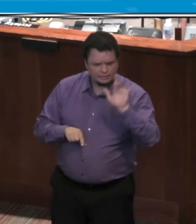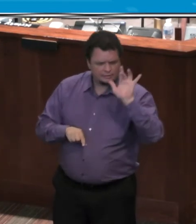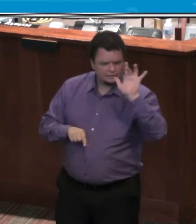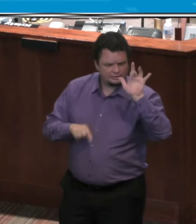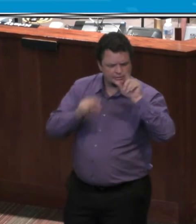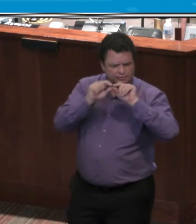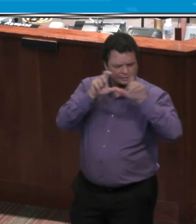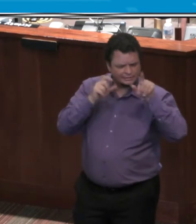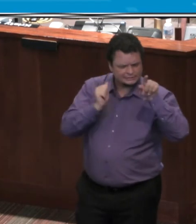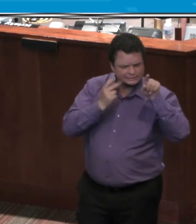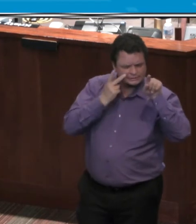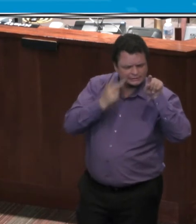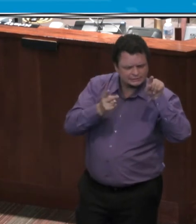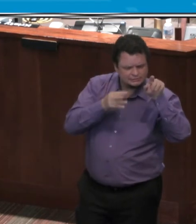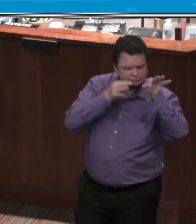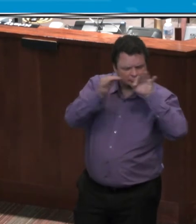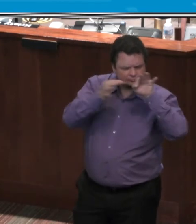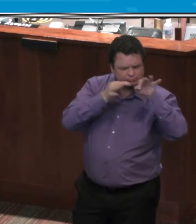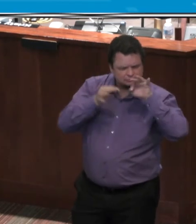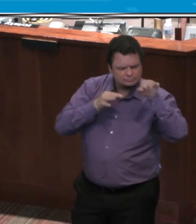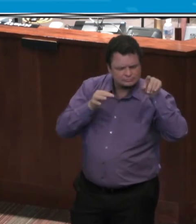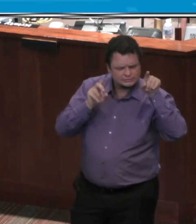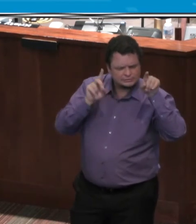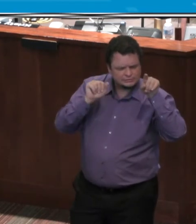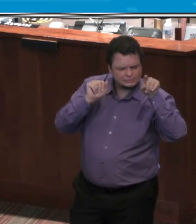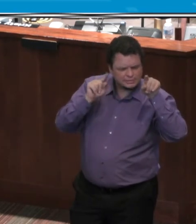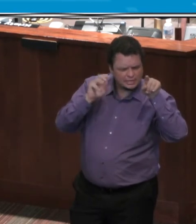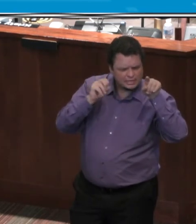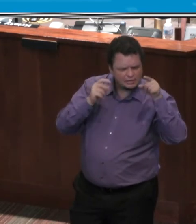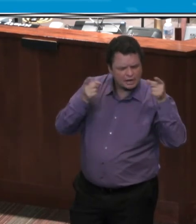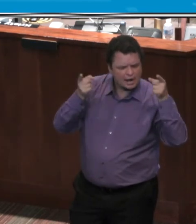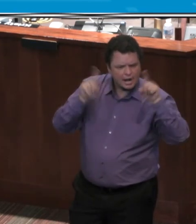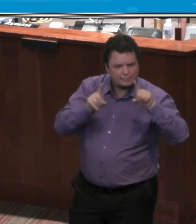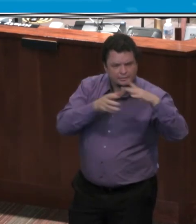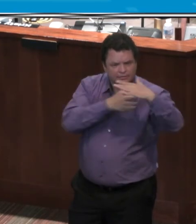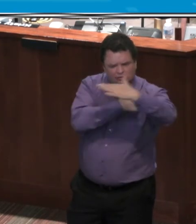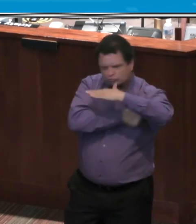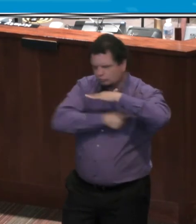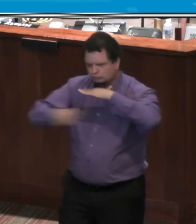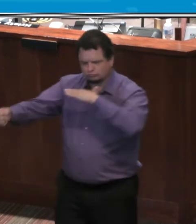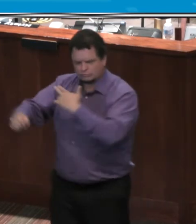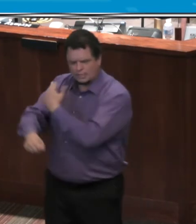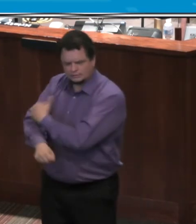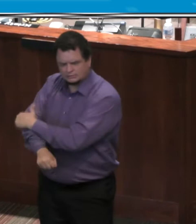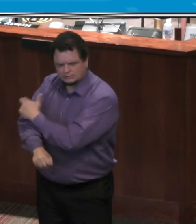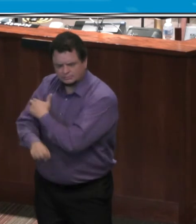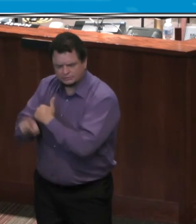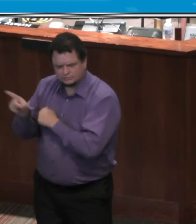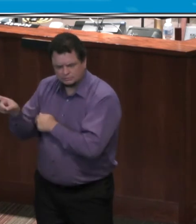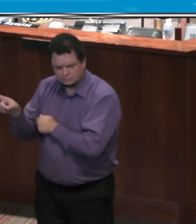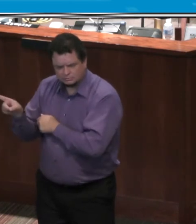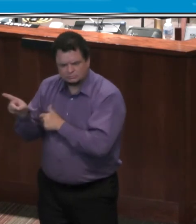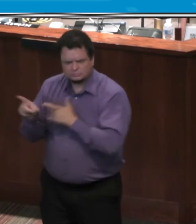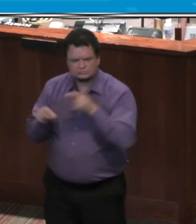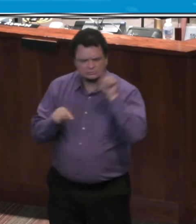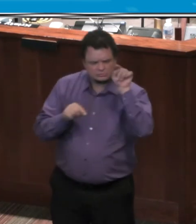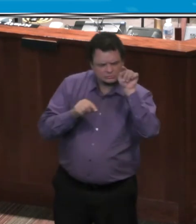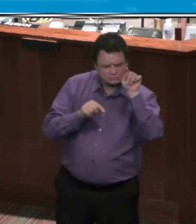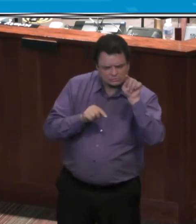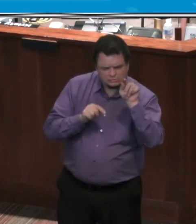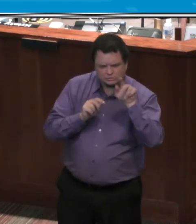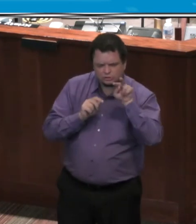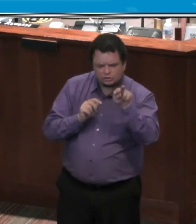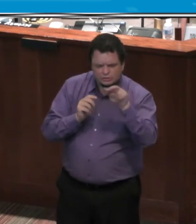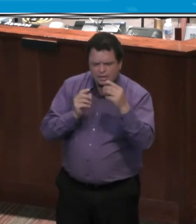of admission. So there's a very subtle difference. If you look, for instance, on so far this month, how many cases have resulted in